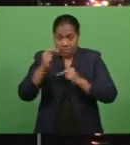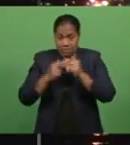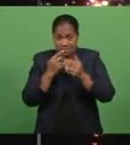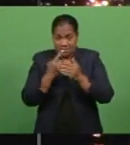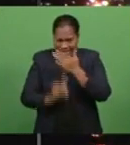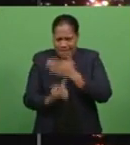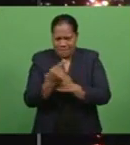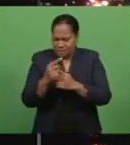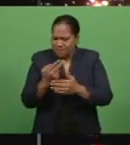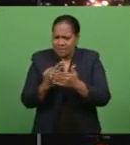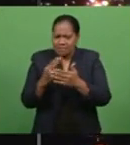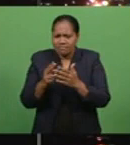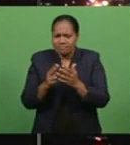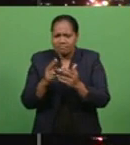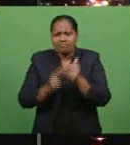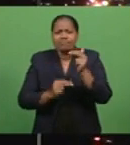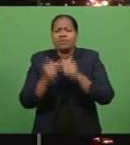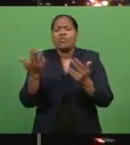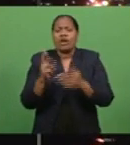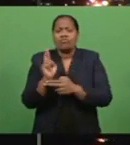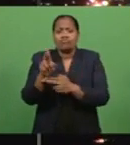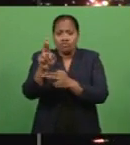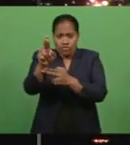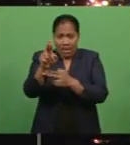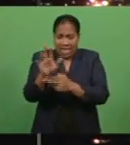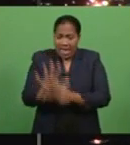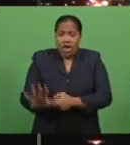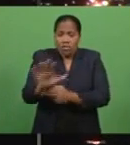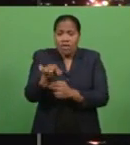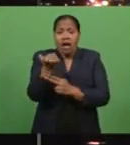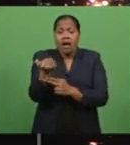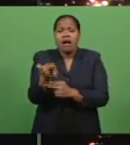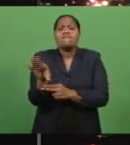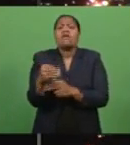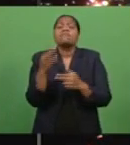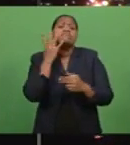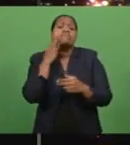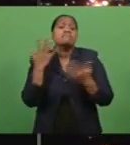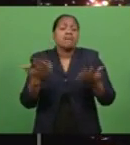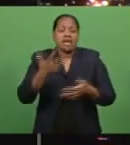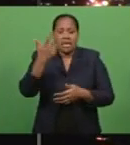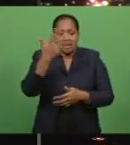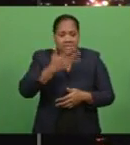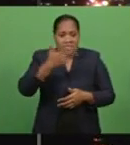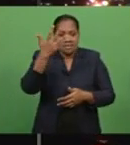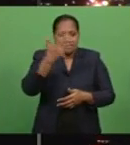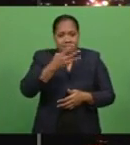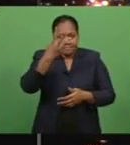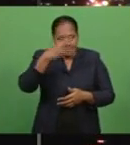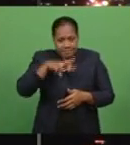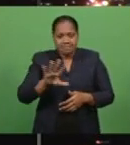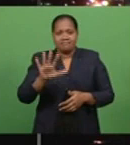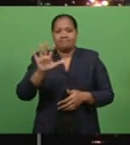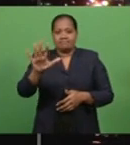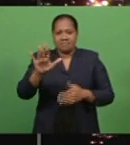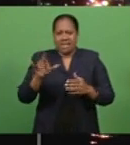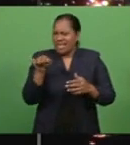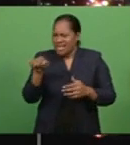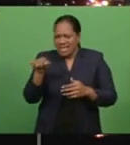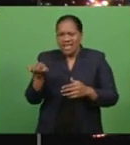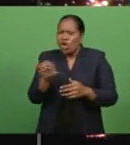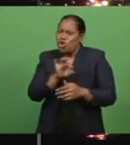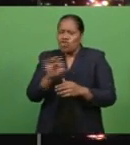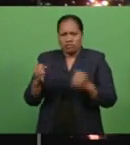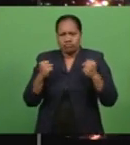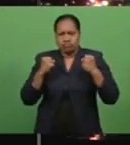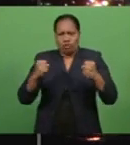are exempted from Public Health Act 1935. Therefore, designs are not drawn up to withstand the current